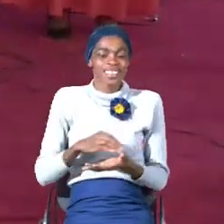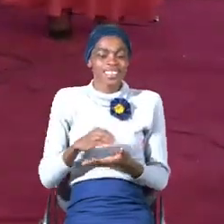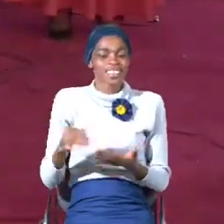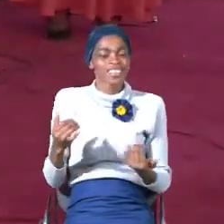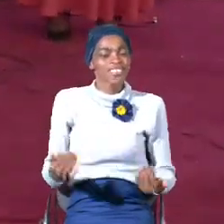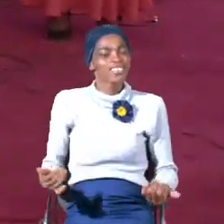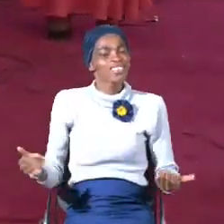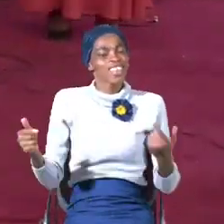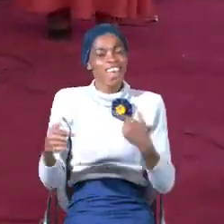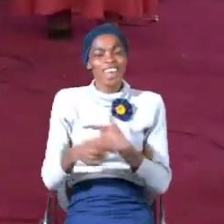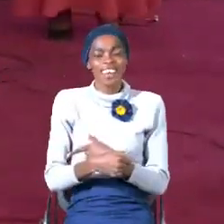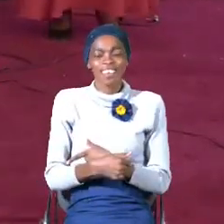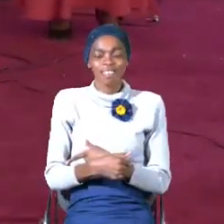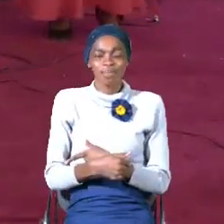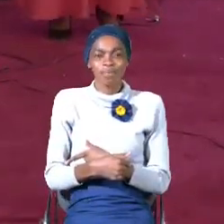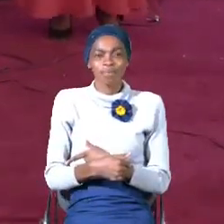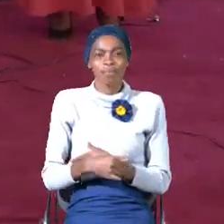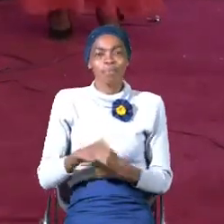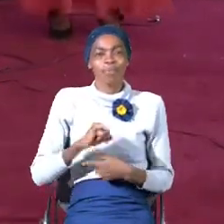Today,